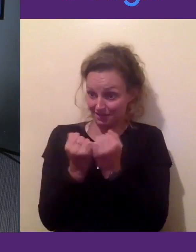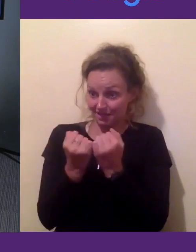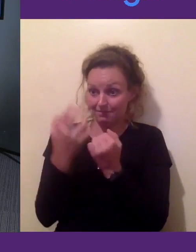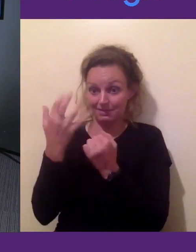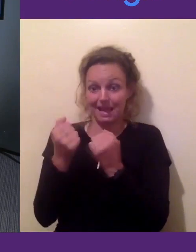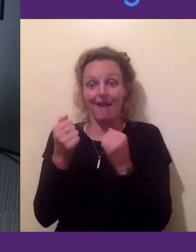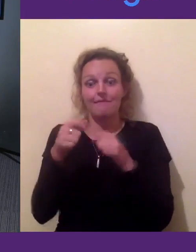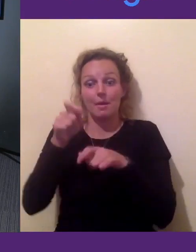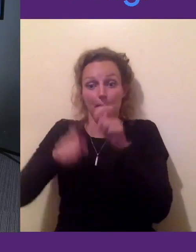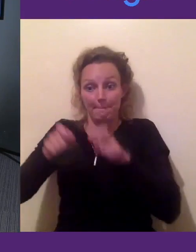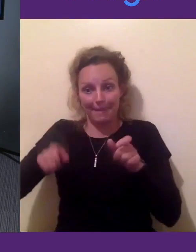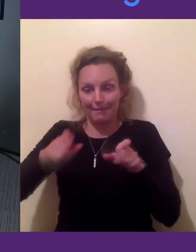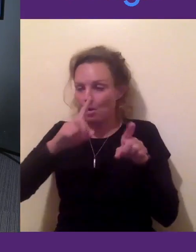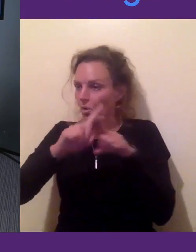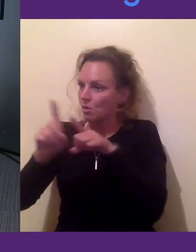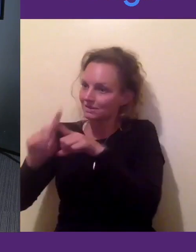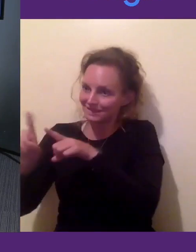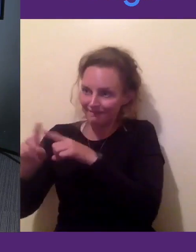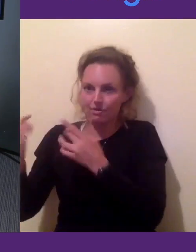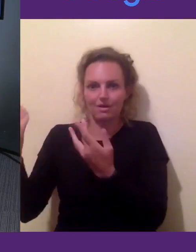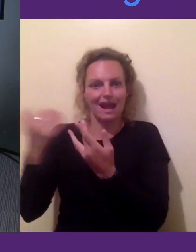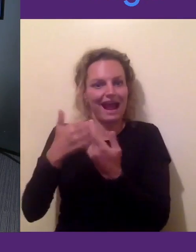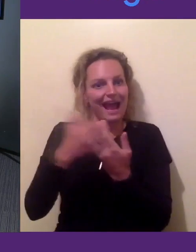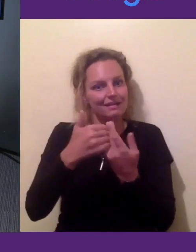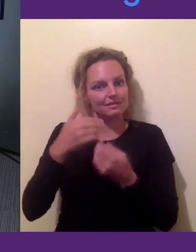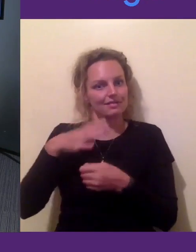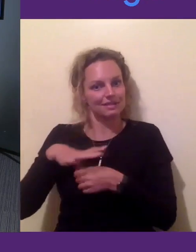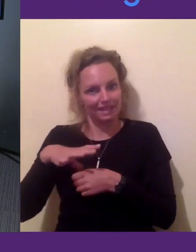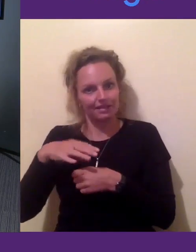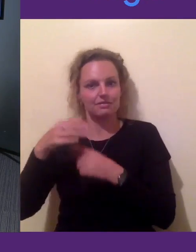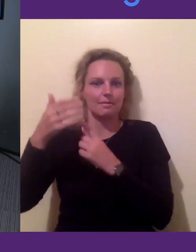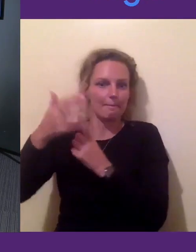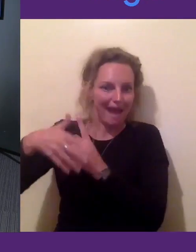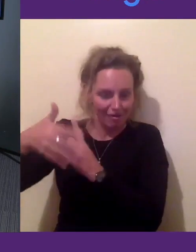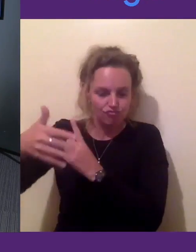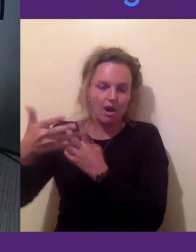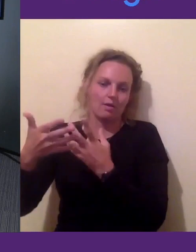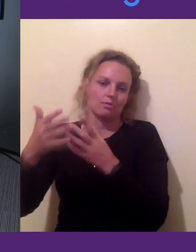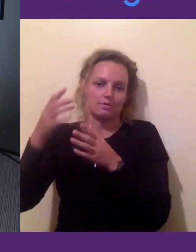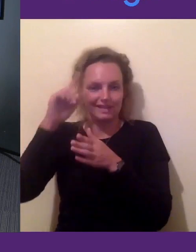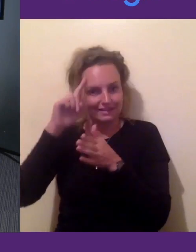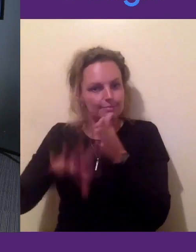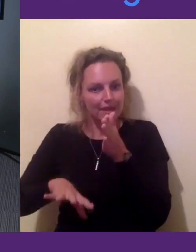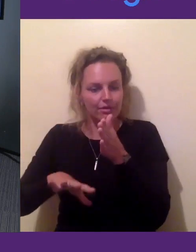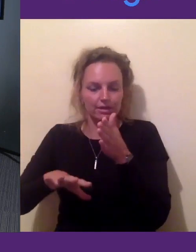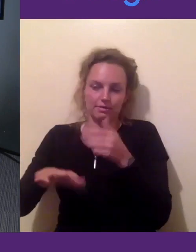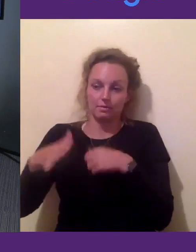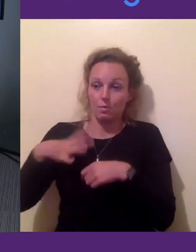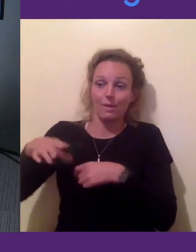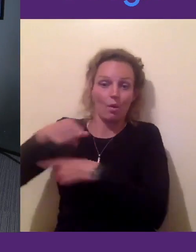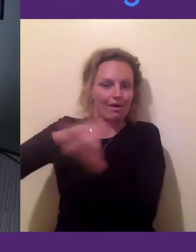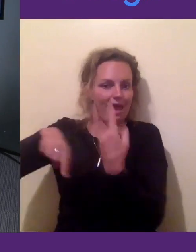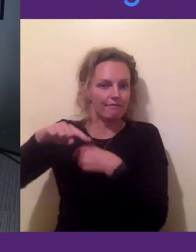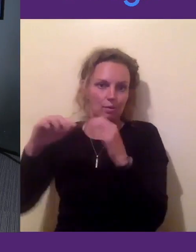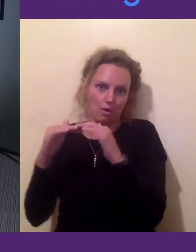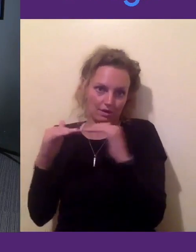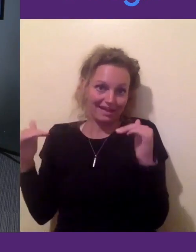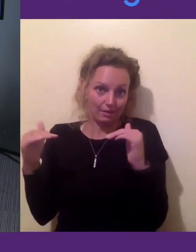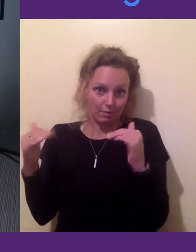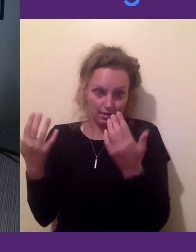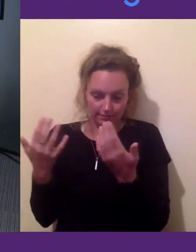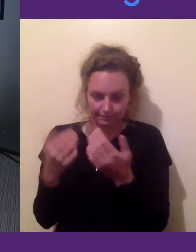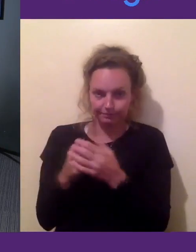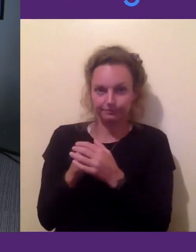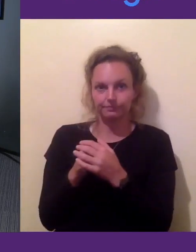and access needs. And so we want to give everybody an opportunity to collaborate. And I think if you look at